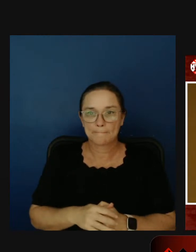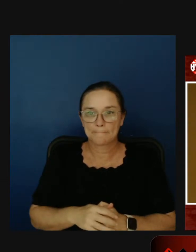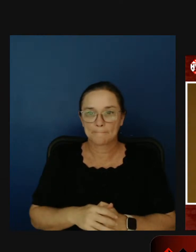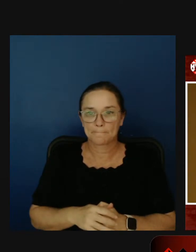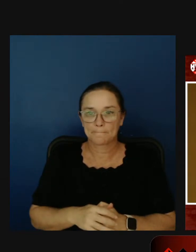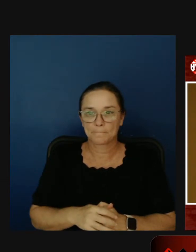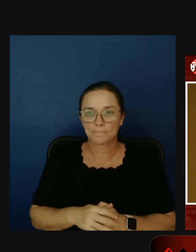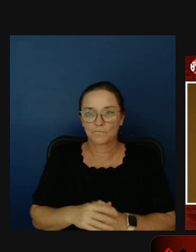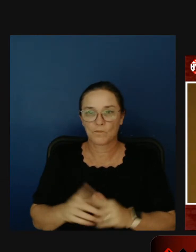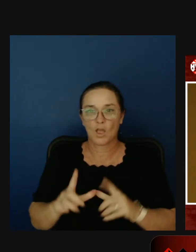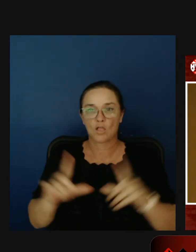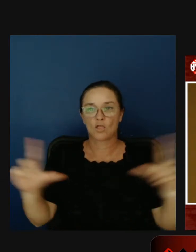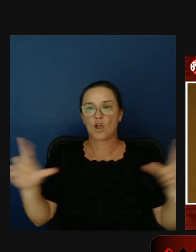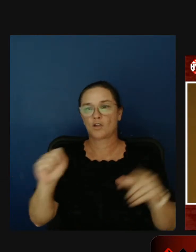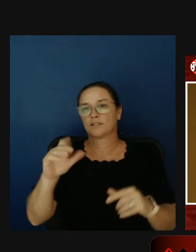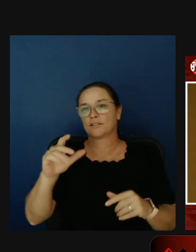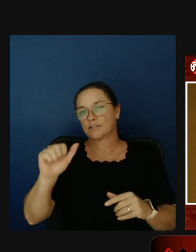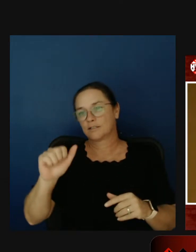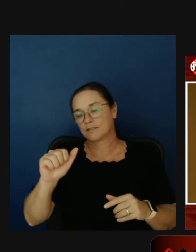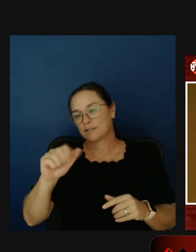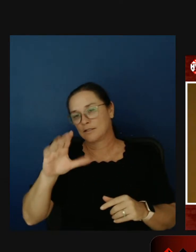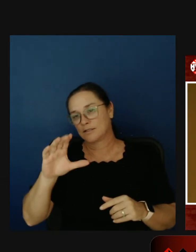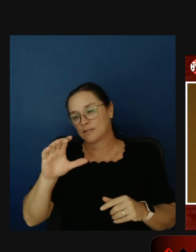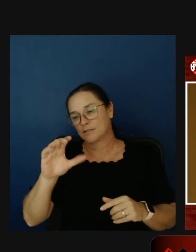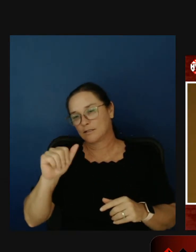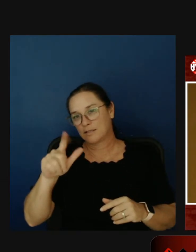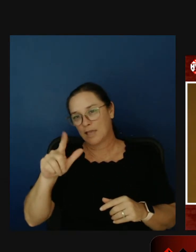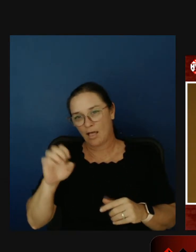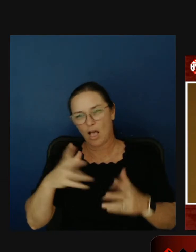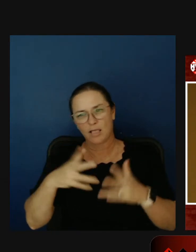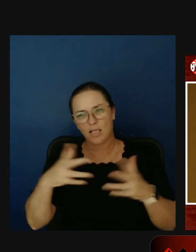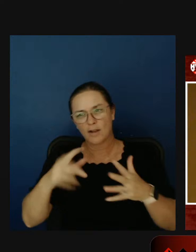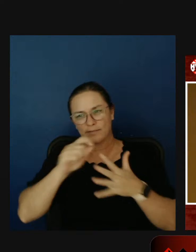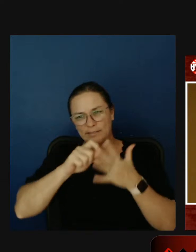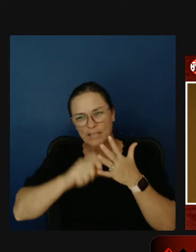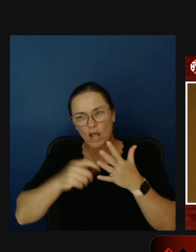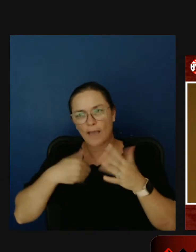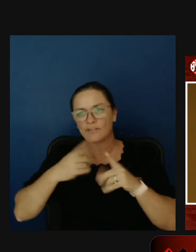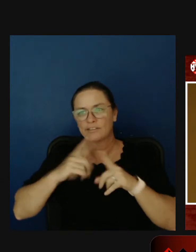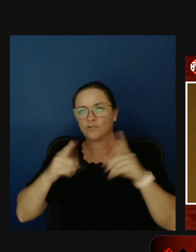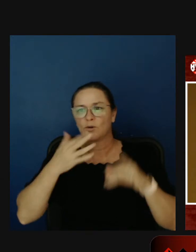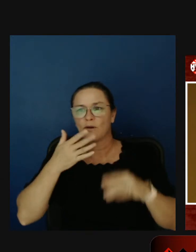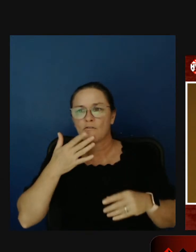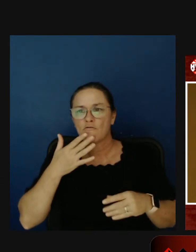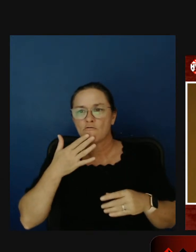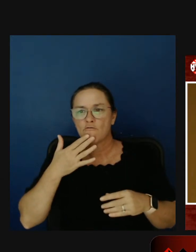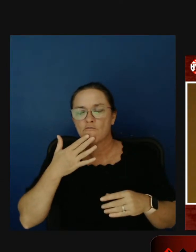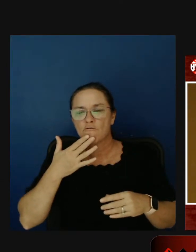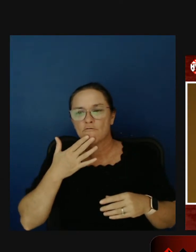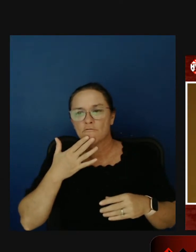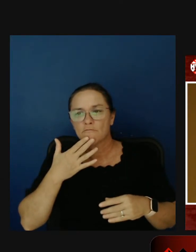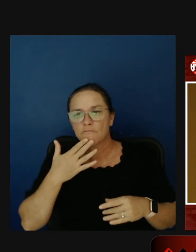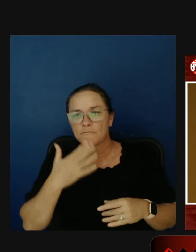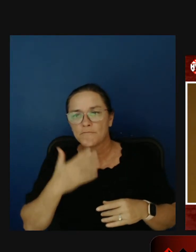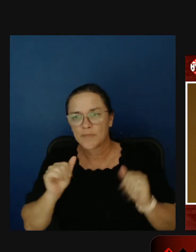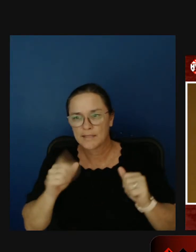Large scale, there's a lot of detail on it. There's different colors. You can see here. And